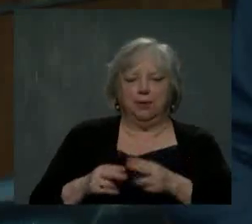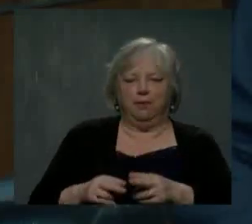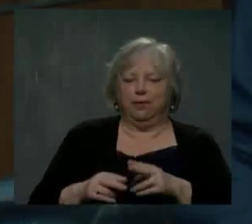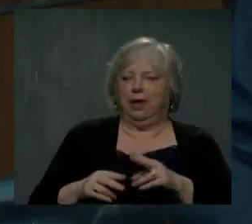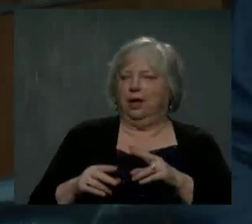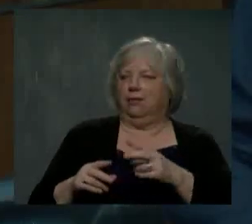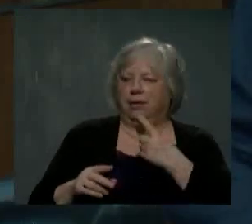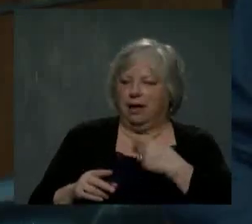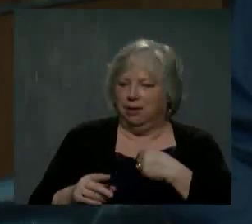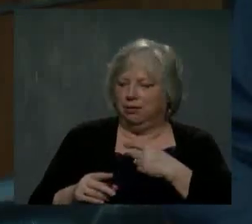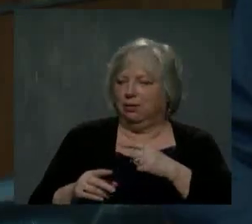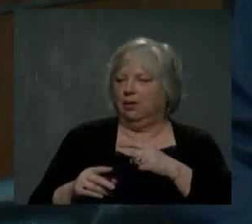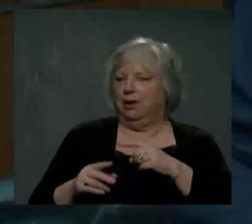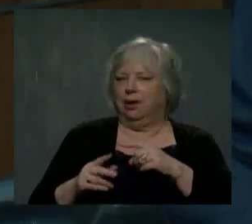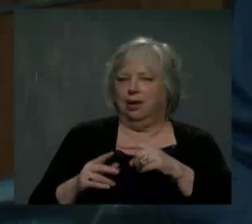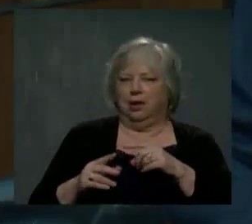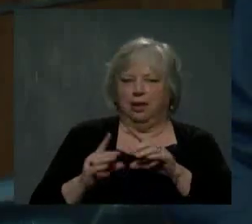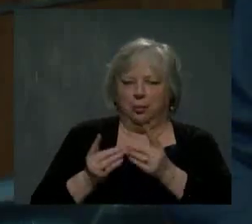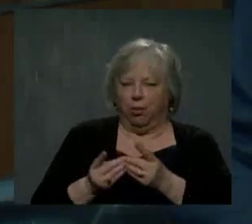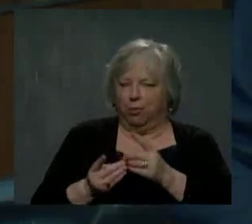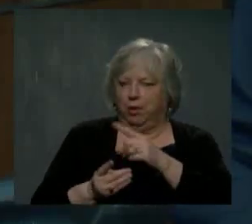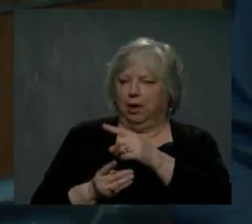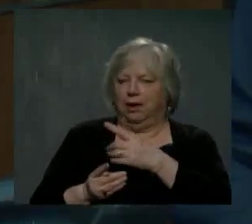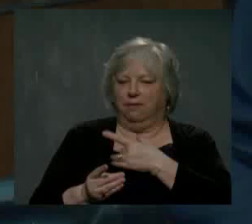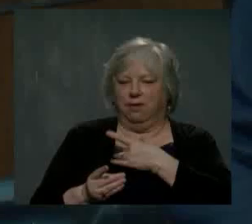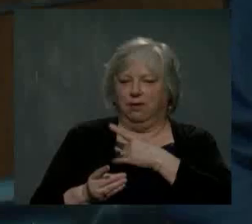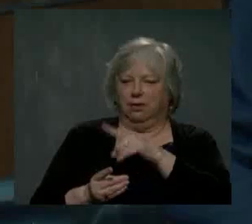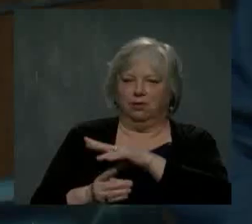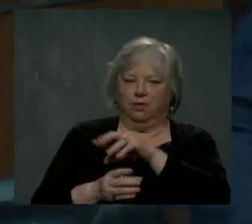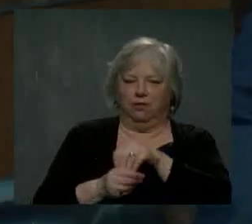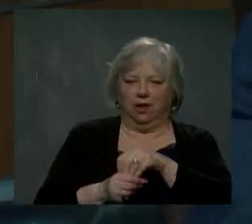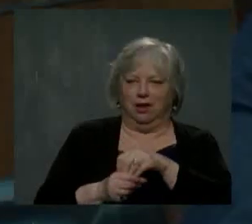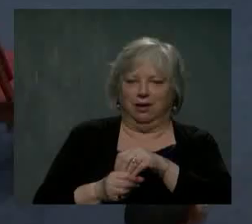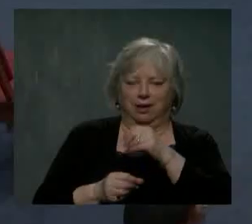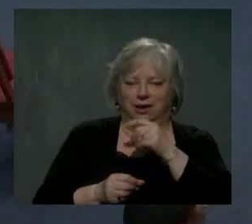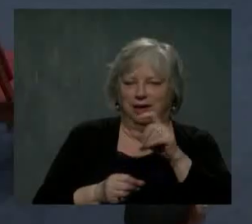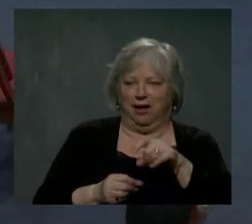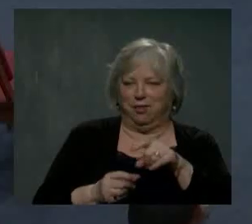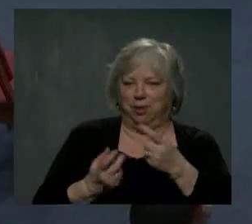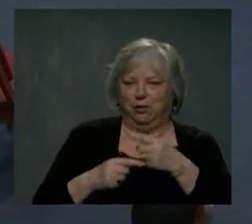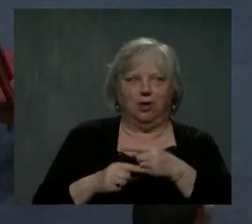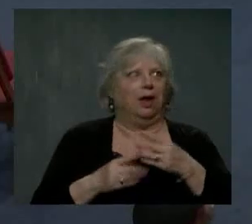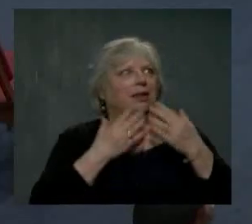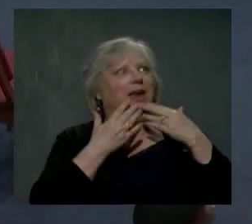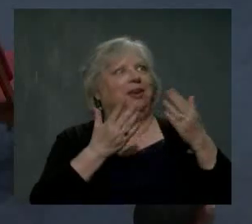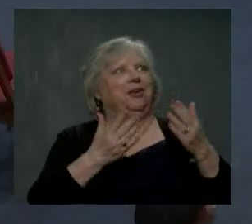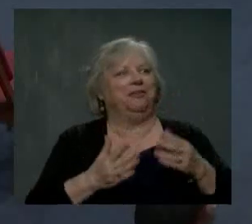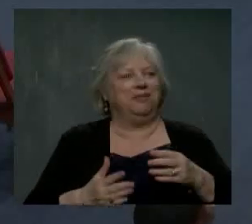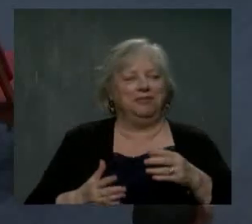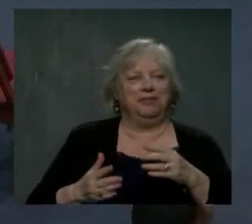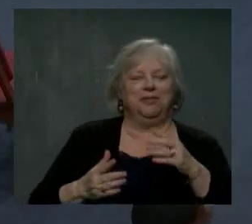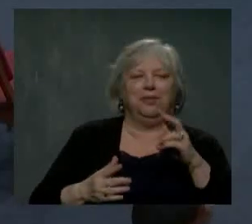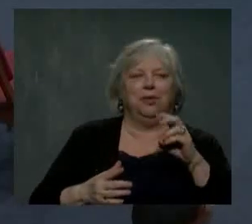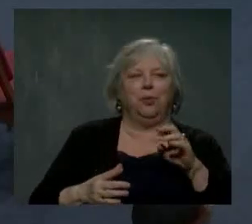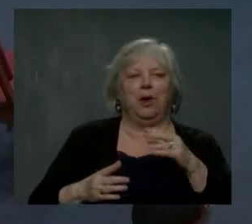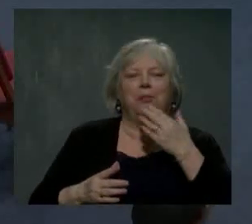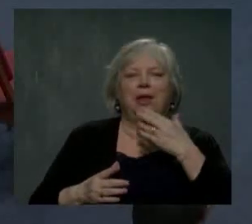or it doesn't have to be today, Bruce, but. Thank you. Yeah, thank you.